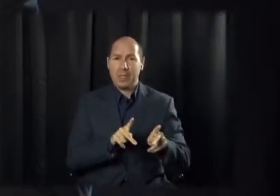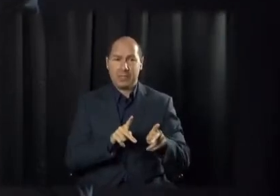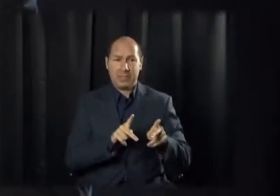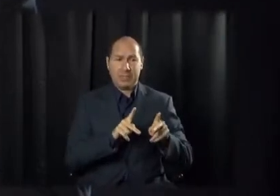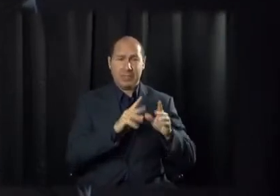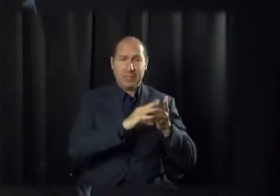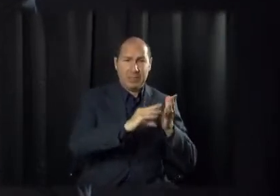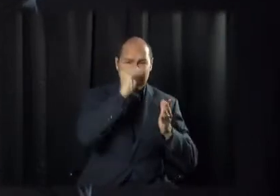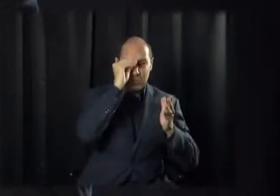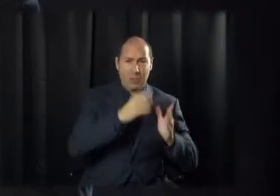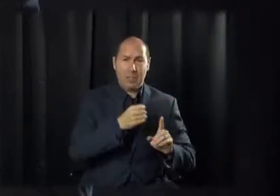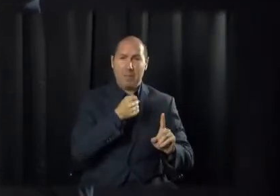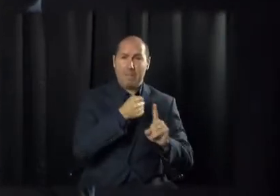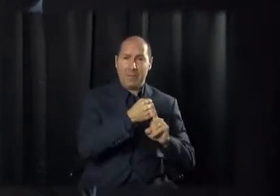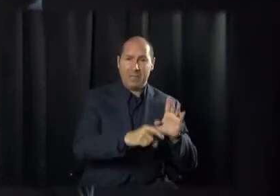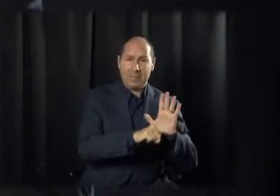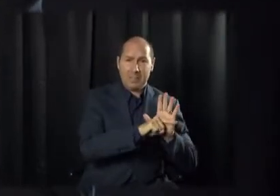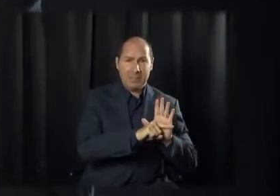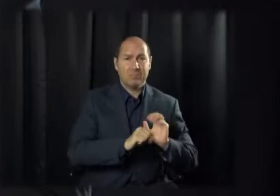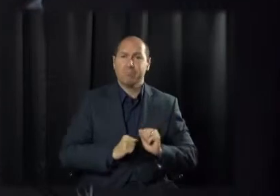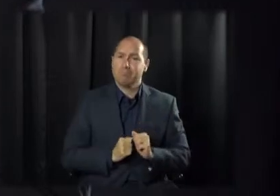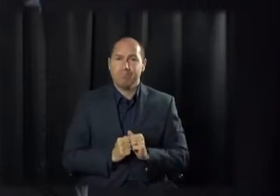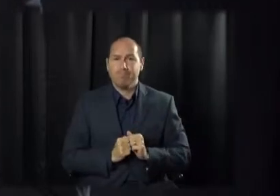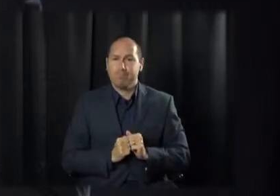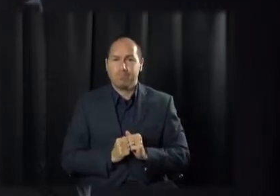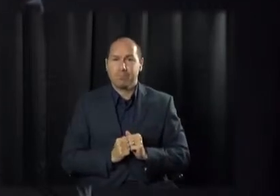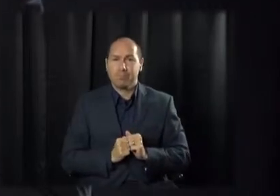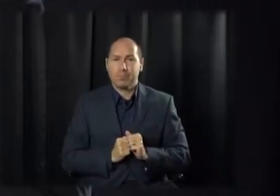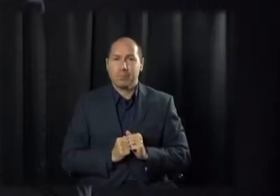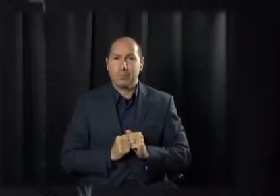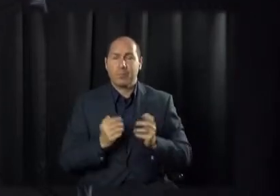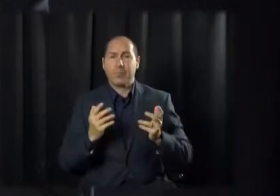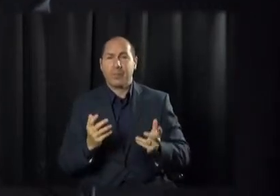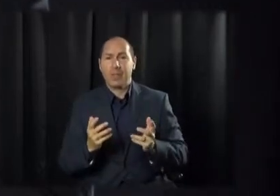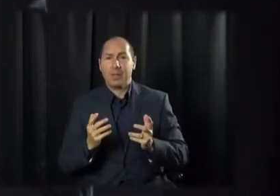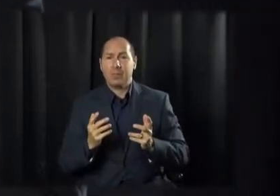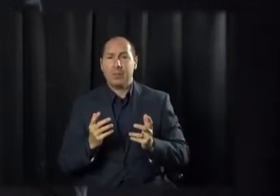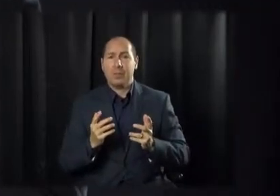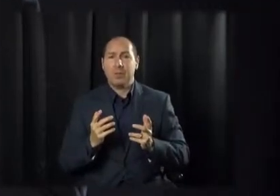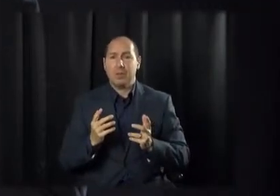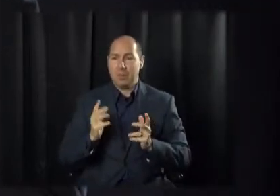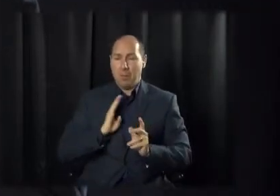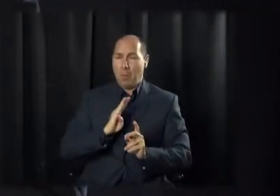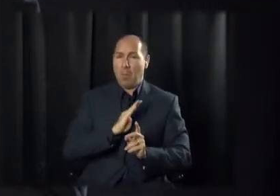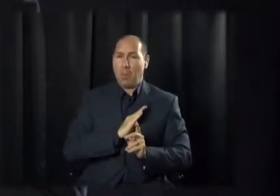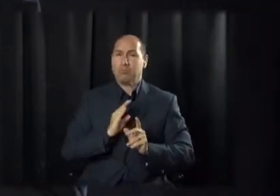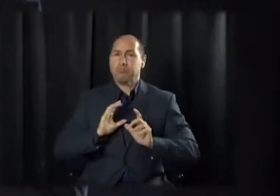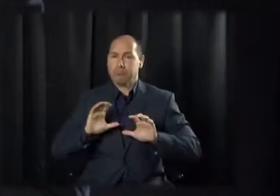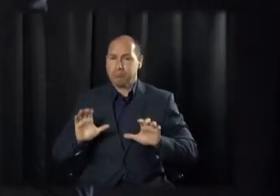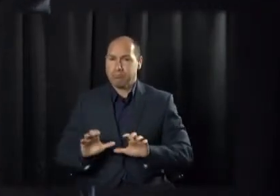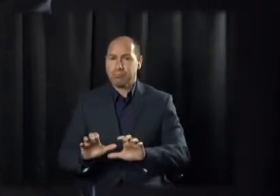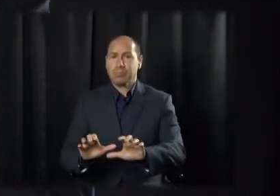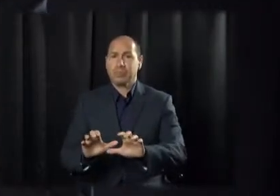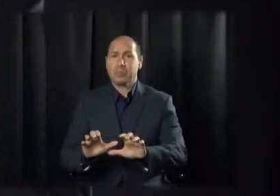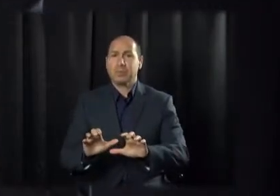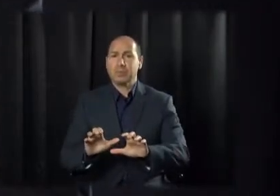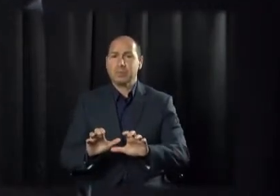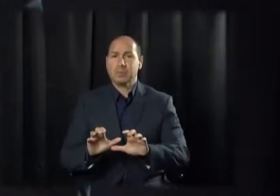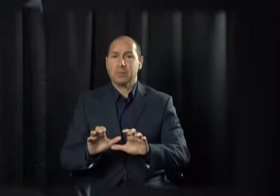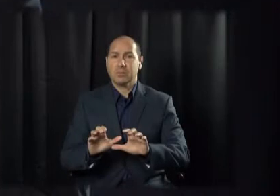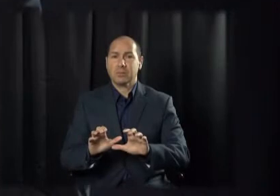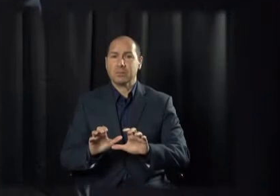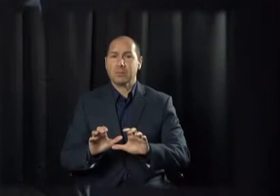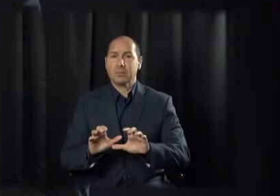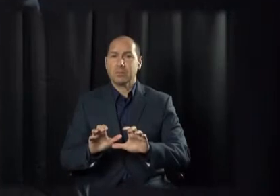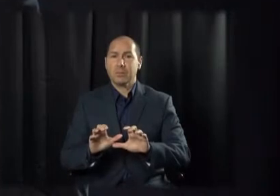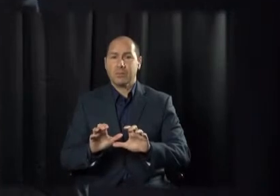the students are hearing is that because of the board's actions, there are going to have to be campuses closed, that they're not going to